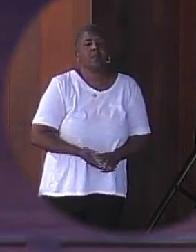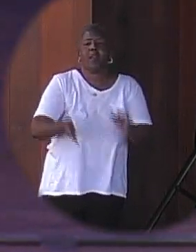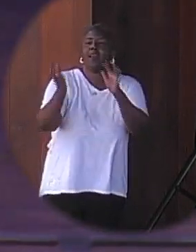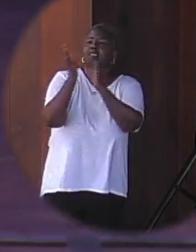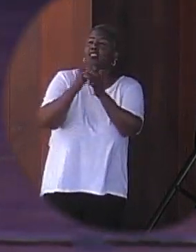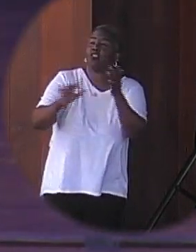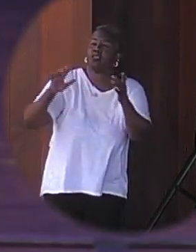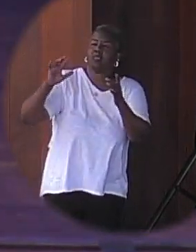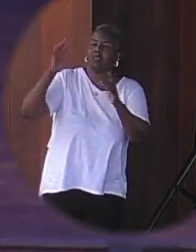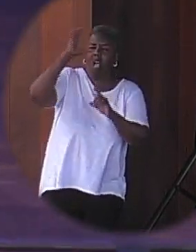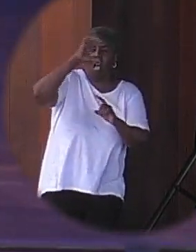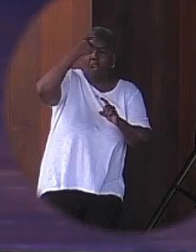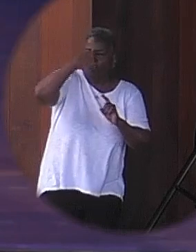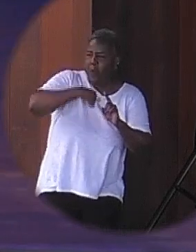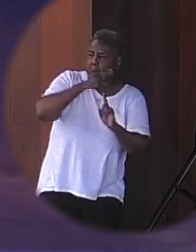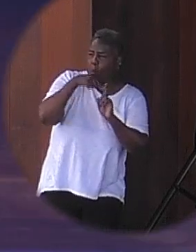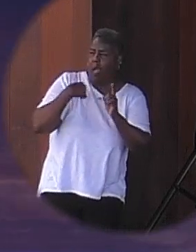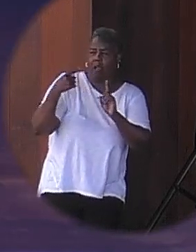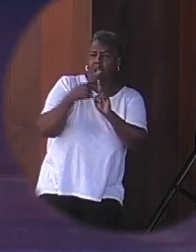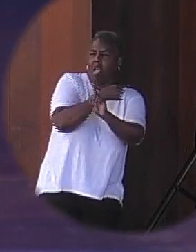Jesus sought me when a stranger.